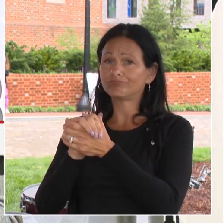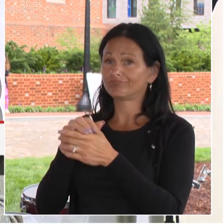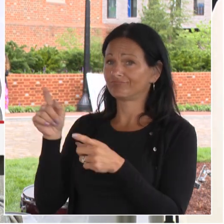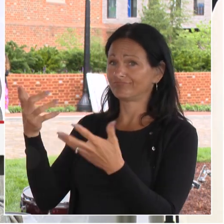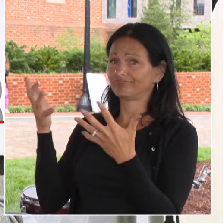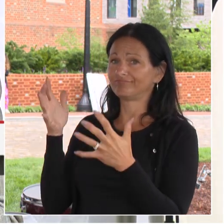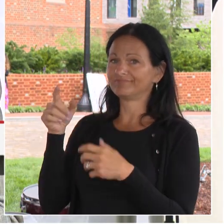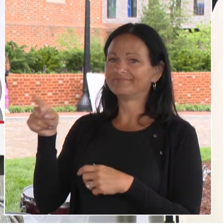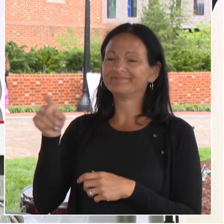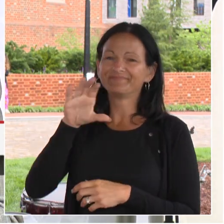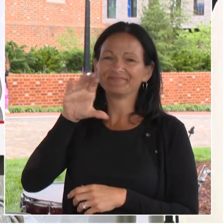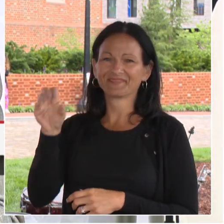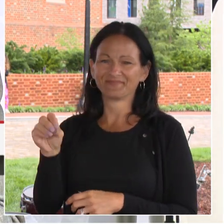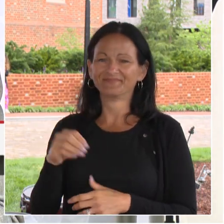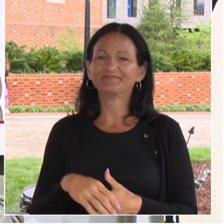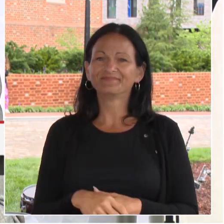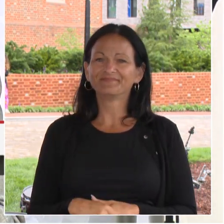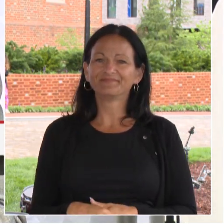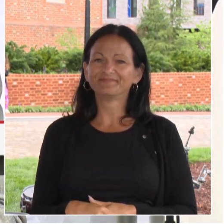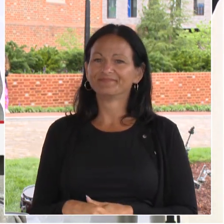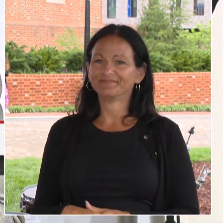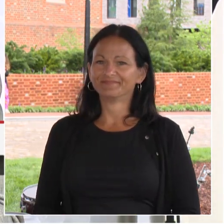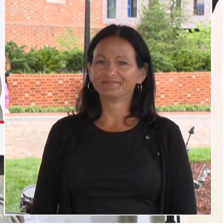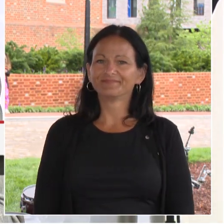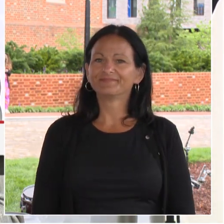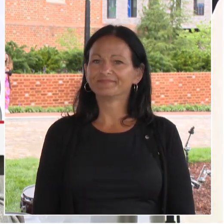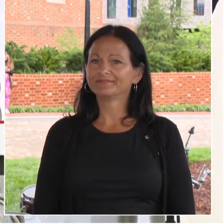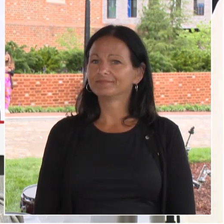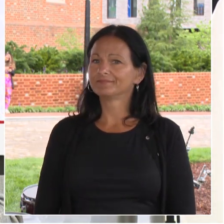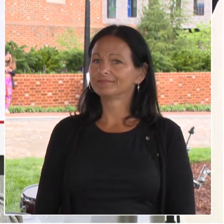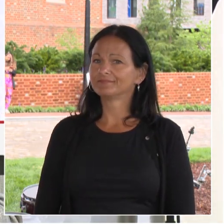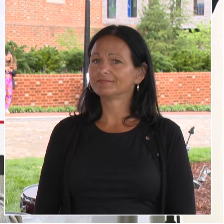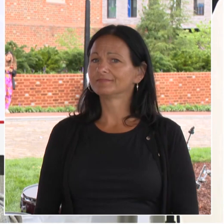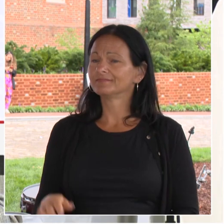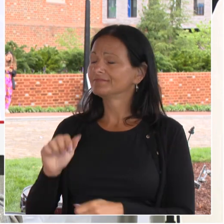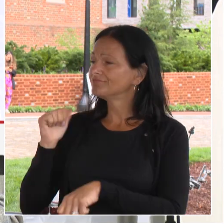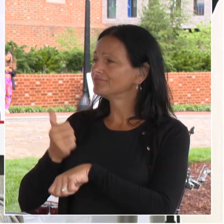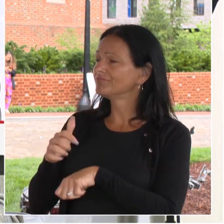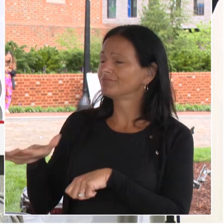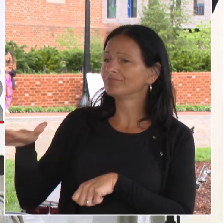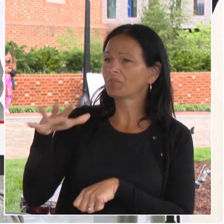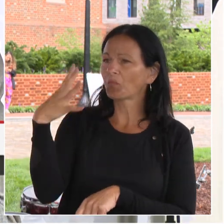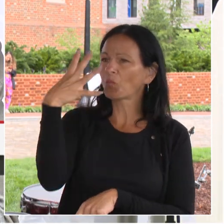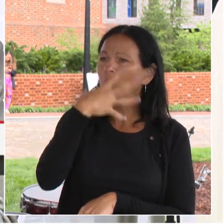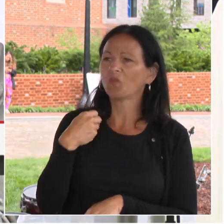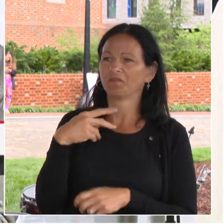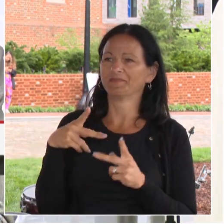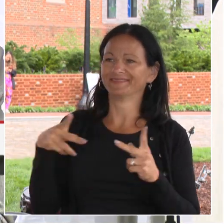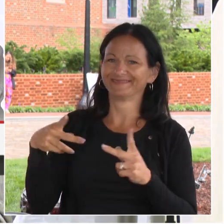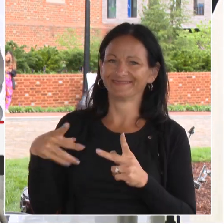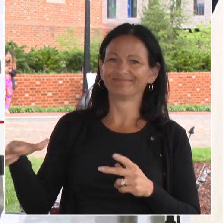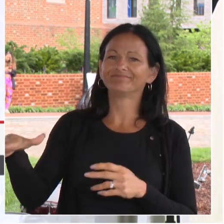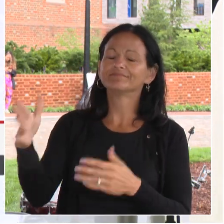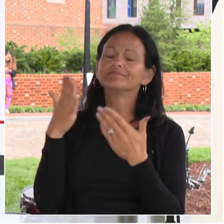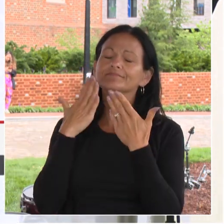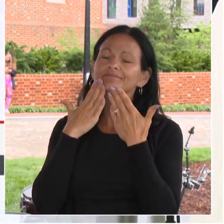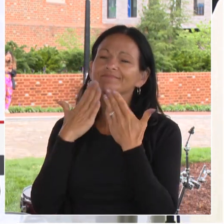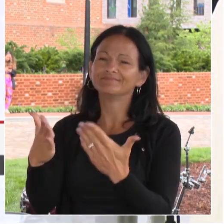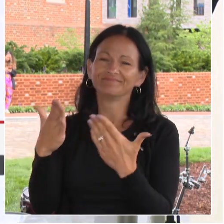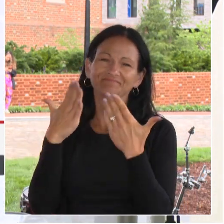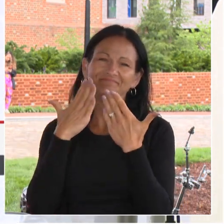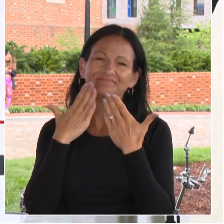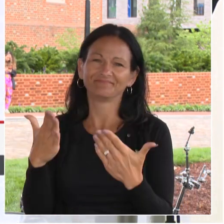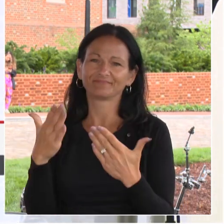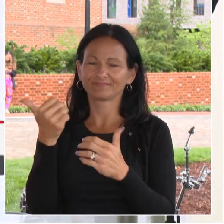great, wonderful place to life. We get the benefit of working with such creative, talented people. So I just want to thank Nicholas and everybody